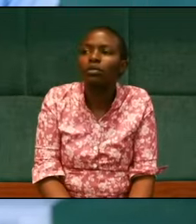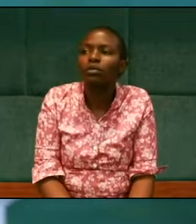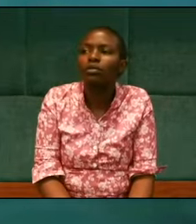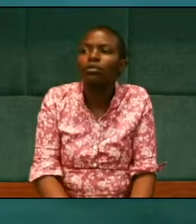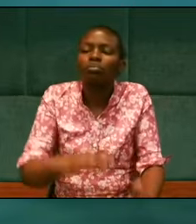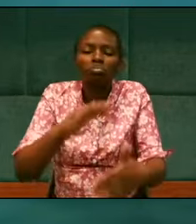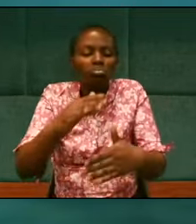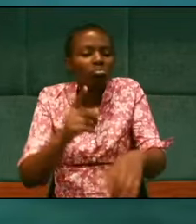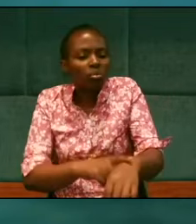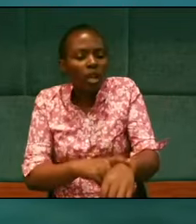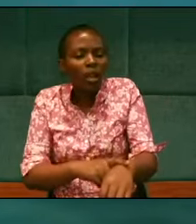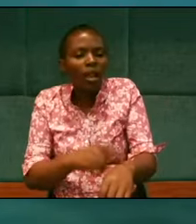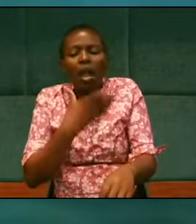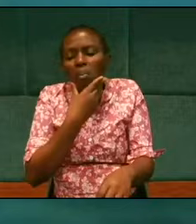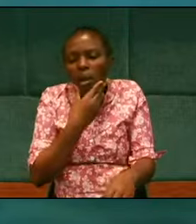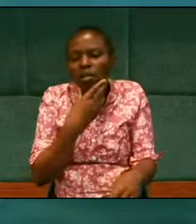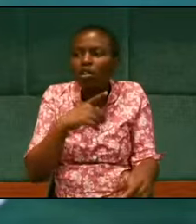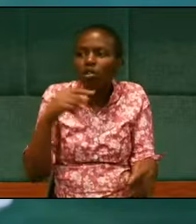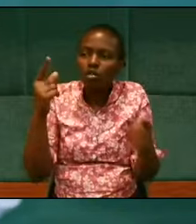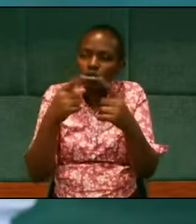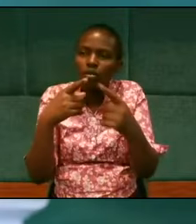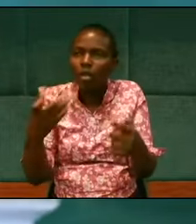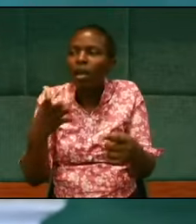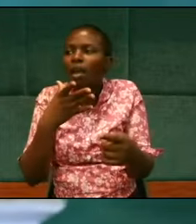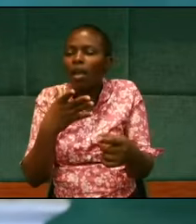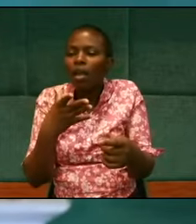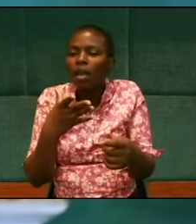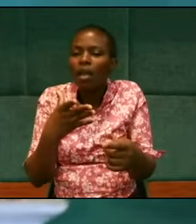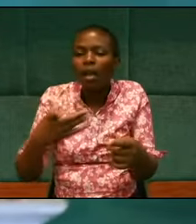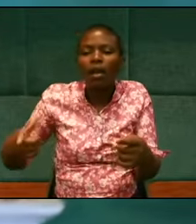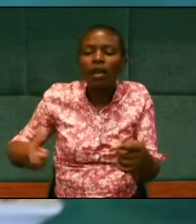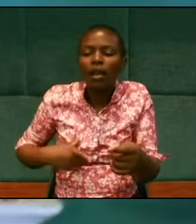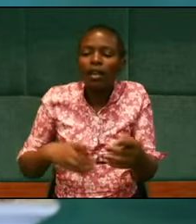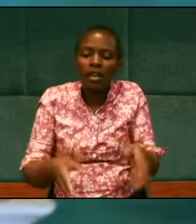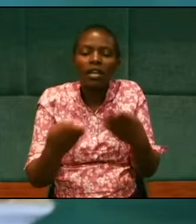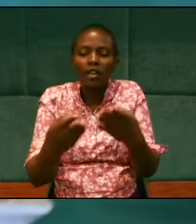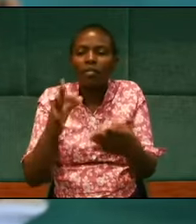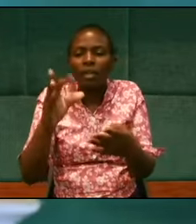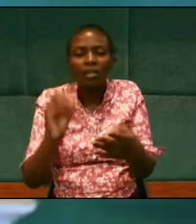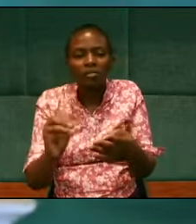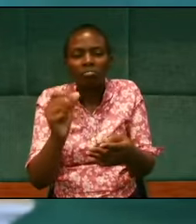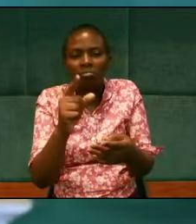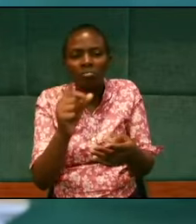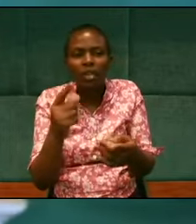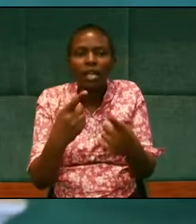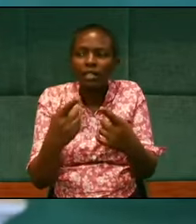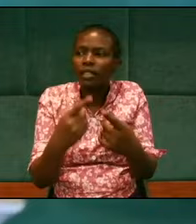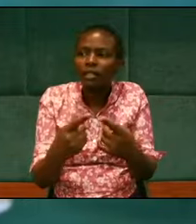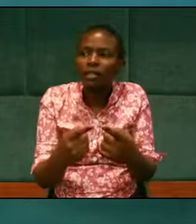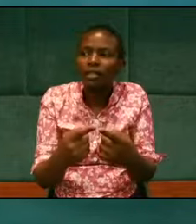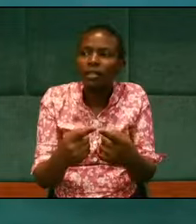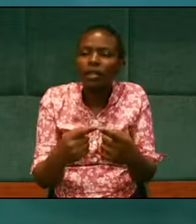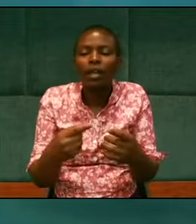The next time a young man proposed to a young lady, give him 30 seconds. One, two, three. Say, tell me your purpose.